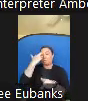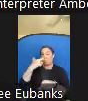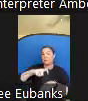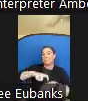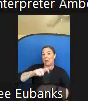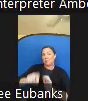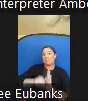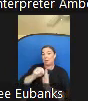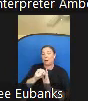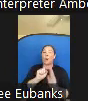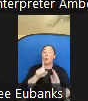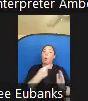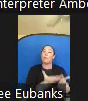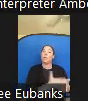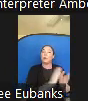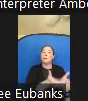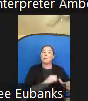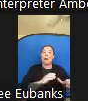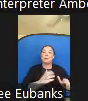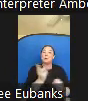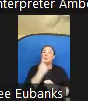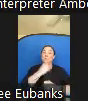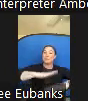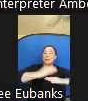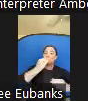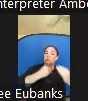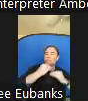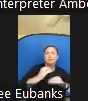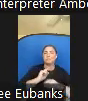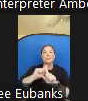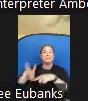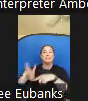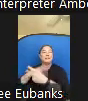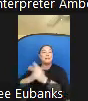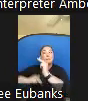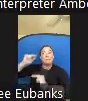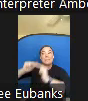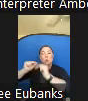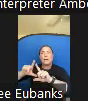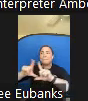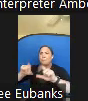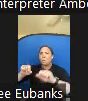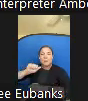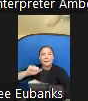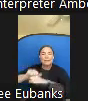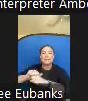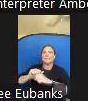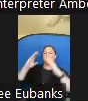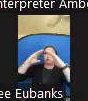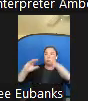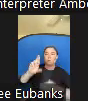pots and table plates, but also many different types of building materials, like bricks and roof tiles and water